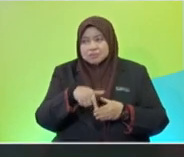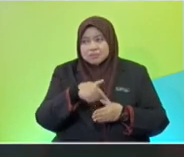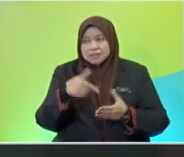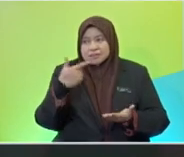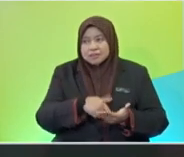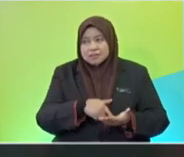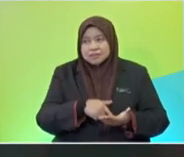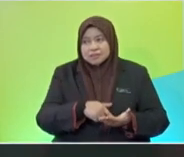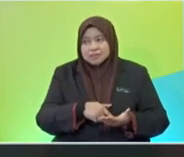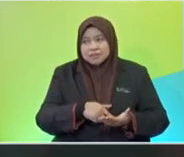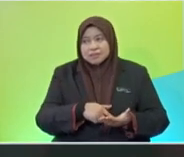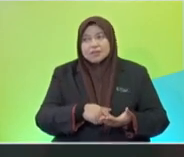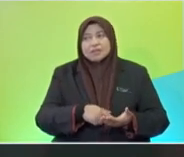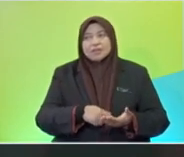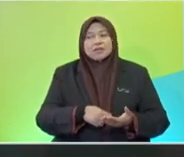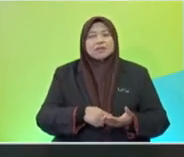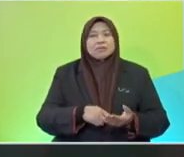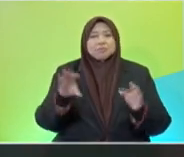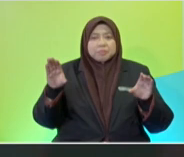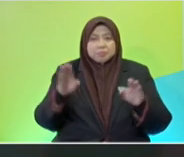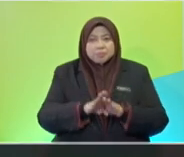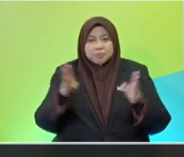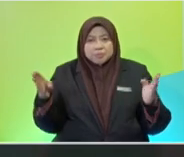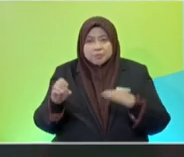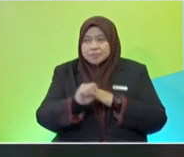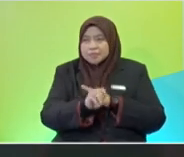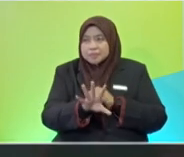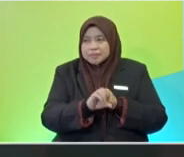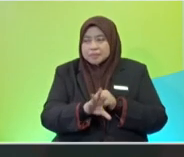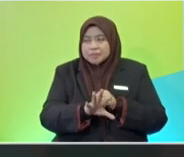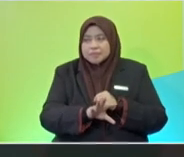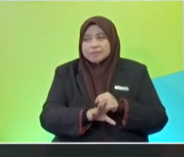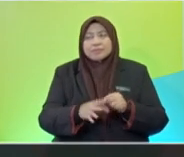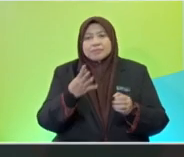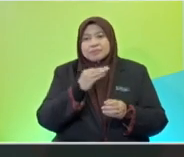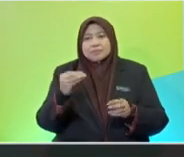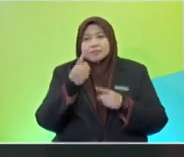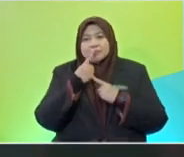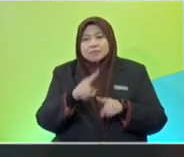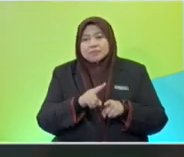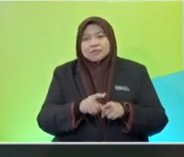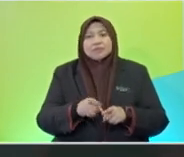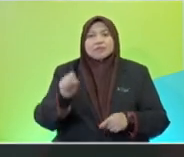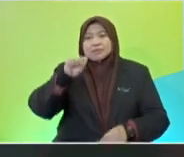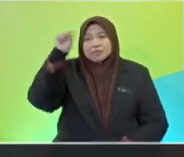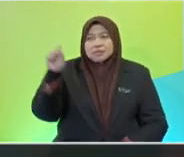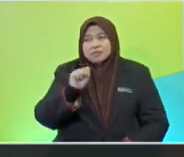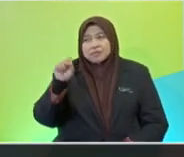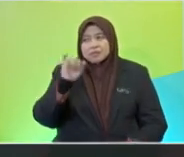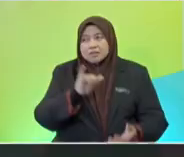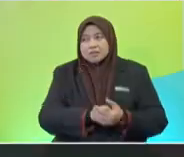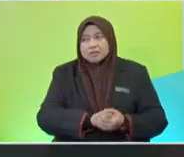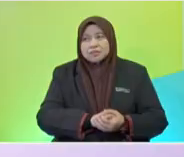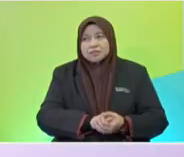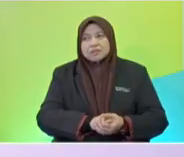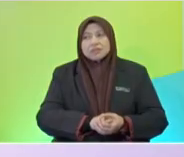Okay. You can turn on this torch. Okay. And light up and try and answer, okay, the question, the riddle inside. Now can I